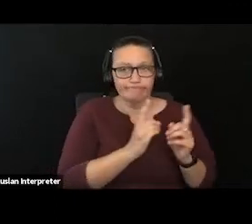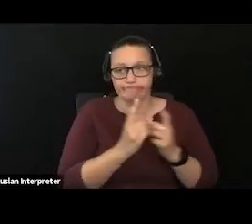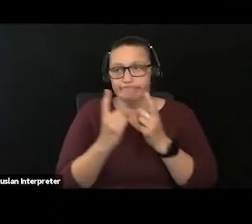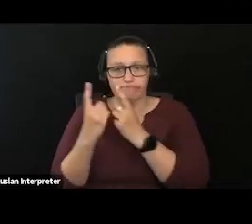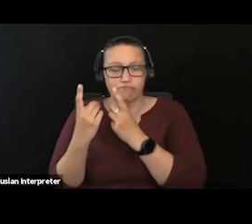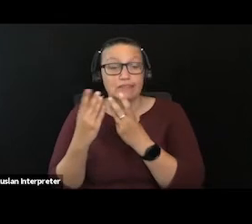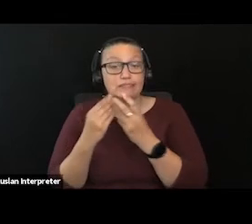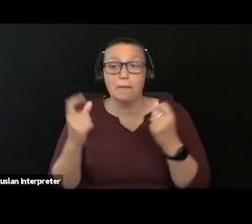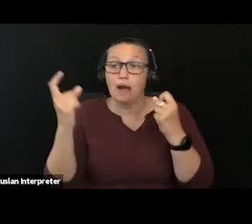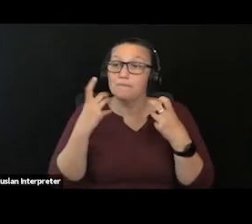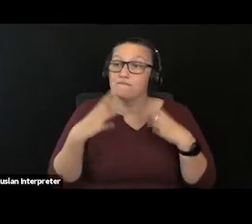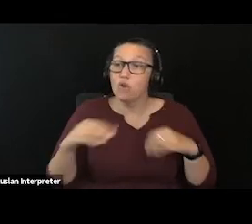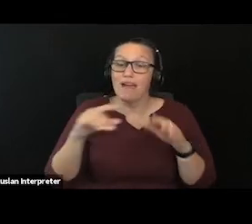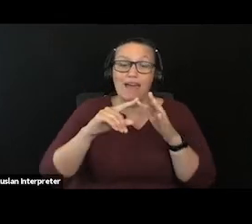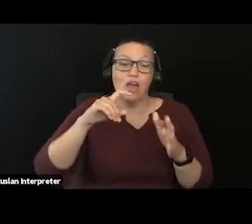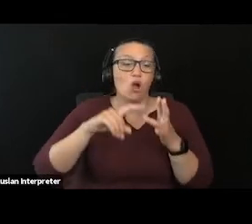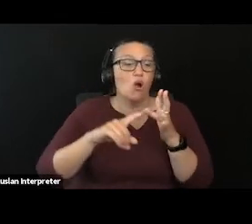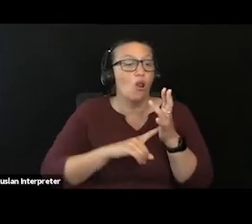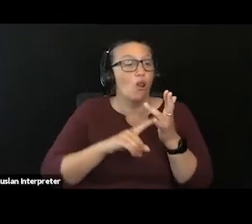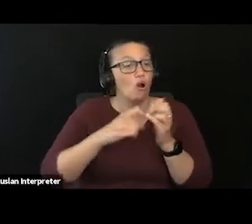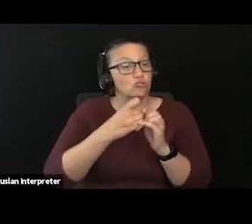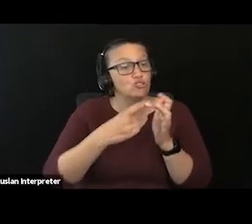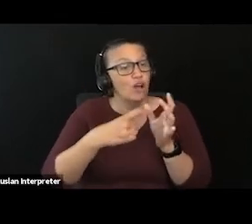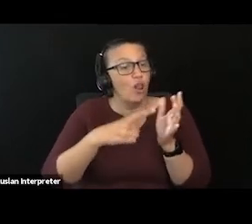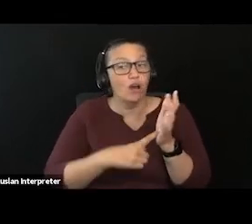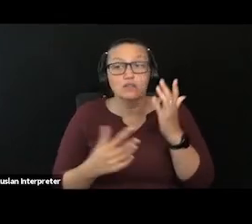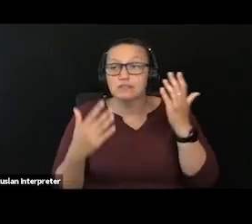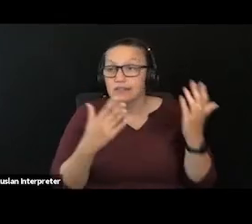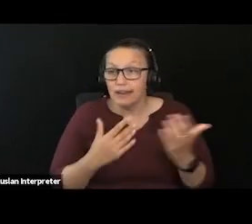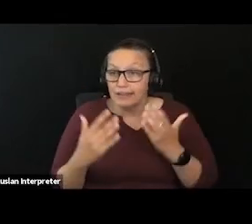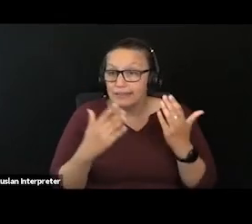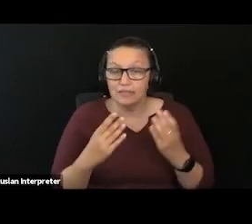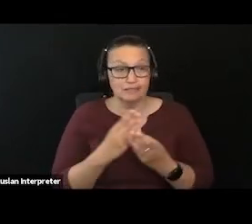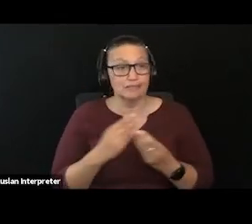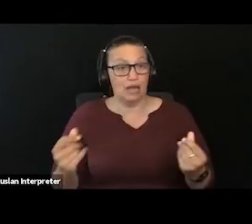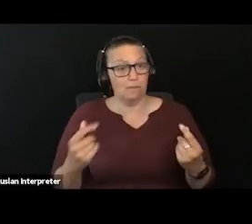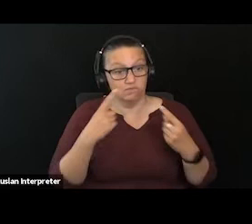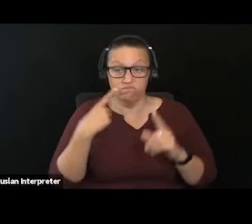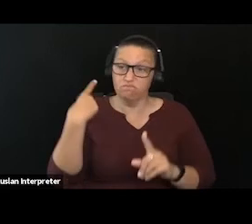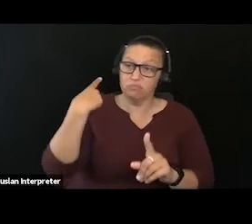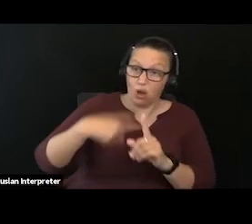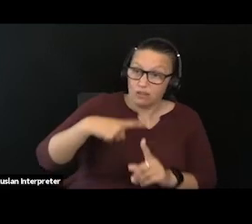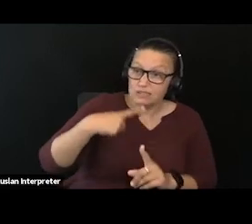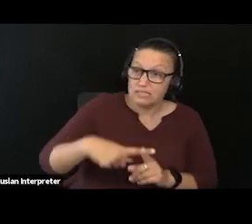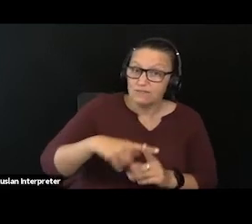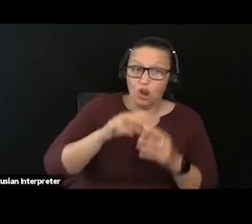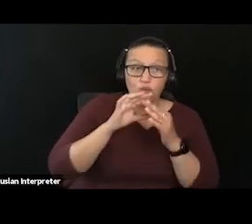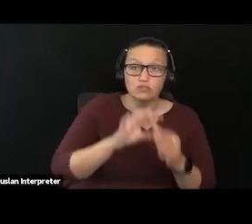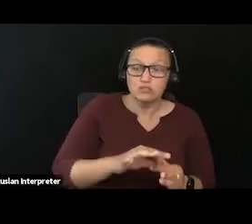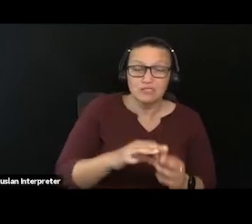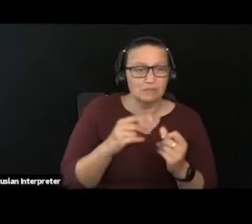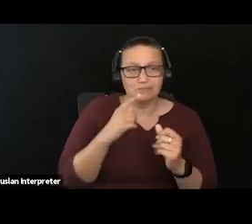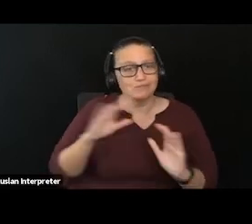from ecological studies, and they have found, some of them have found positive associations and others have found